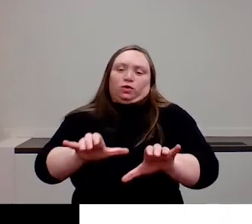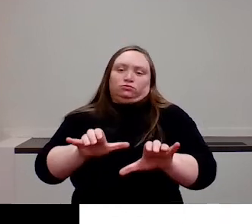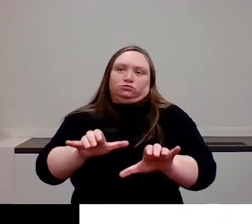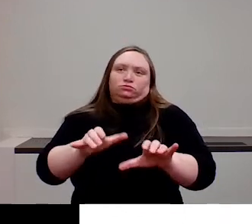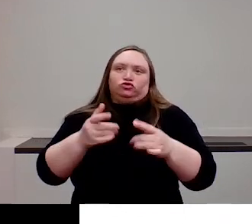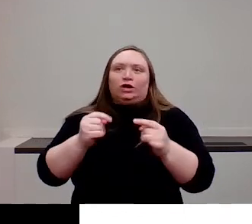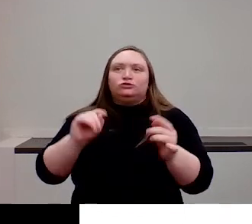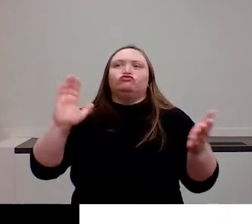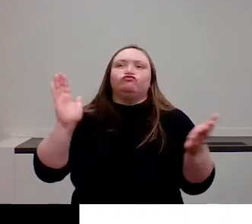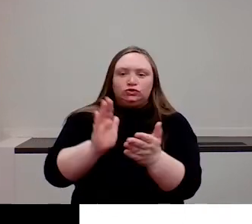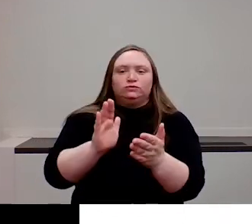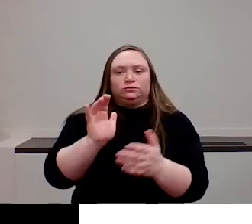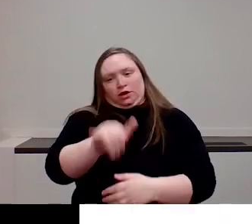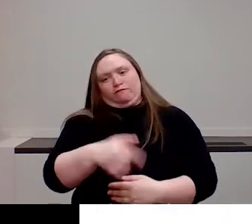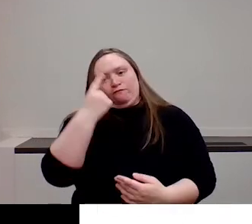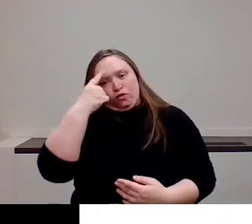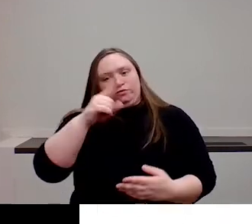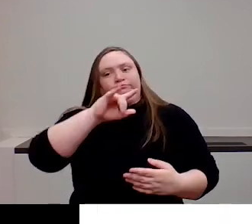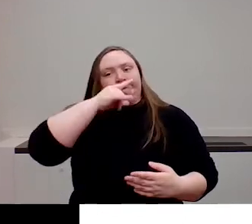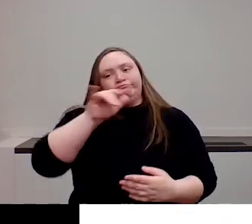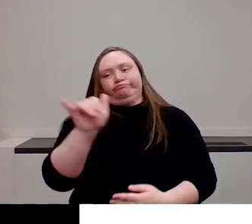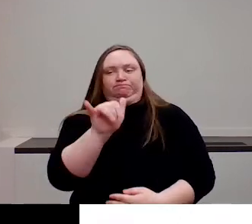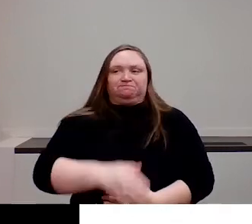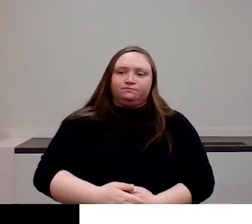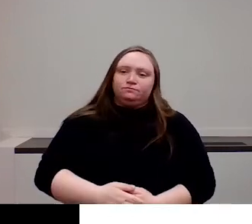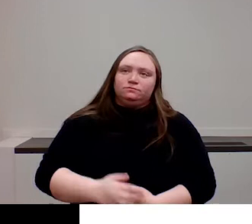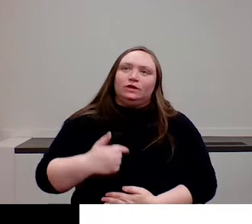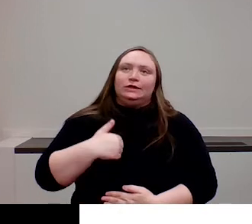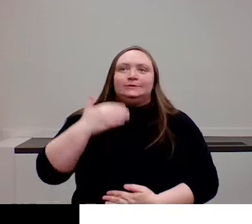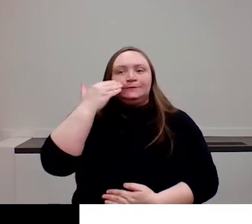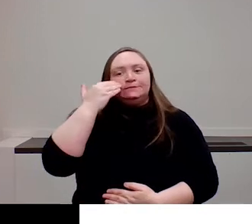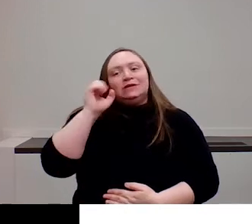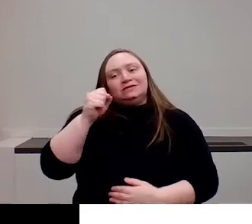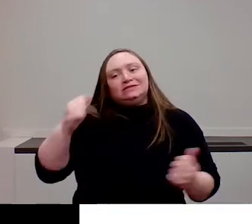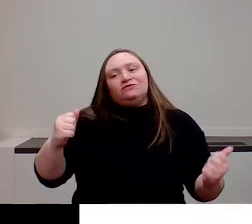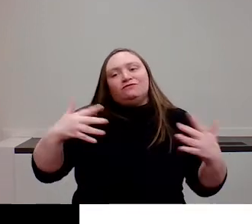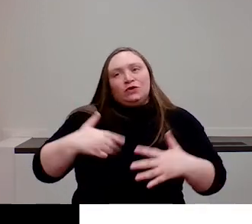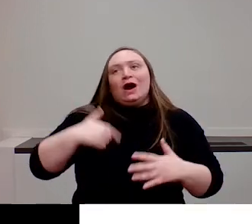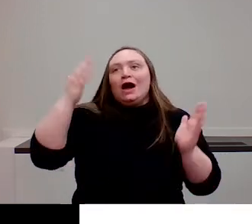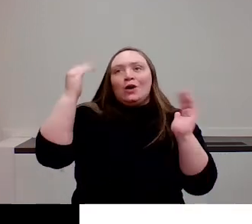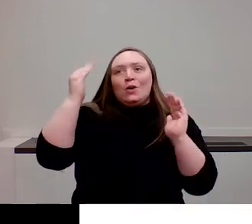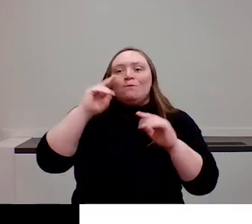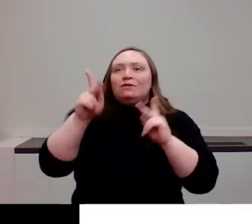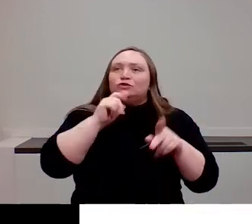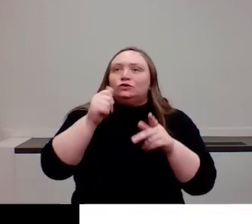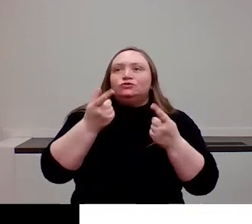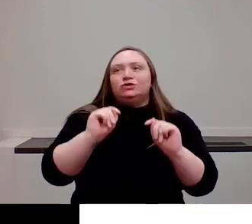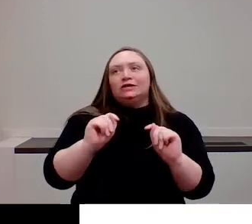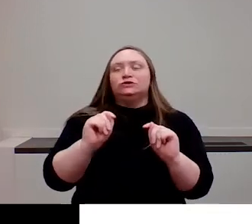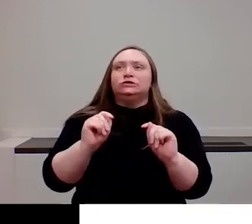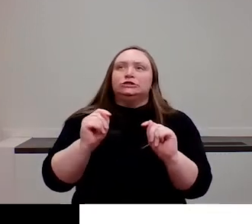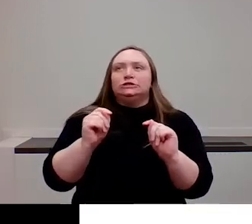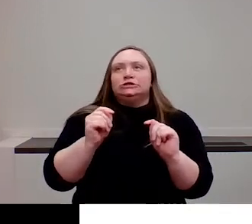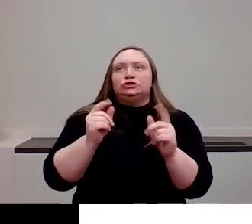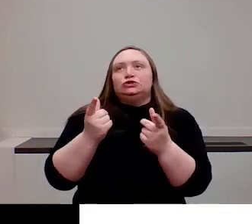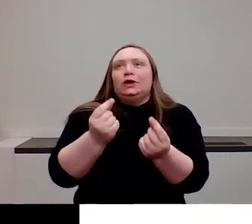ease that transition for them as well. It is a real school year. And I hope nobody just tries to skate through it, because you're going to